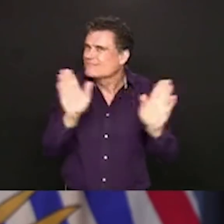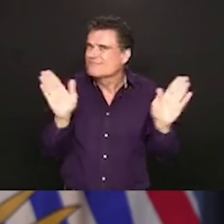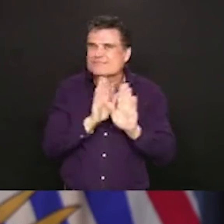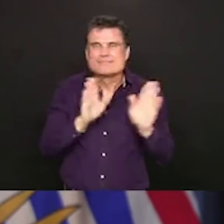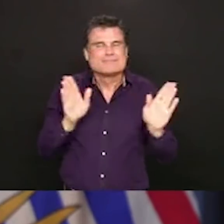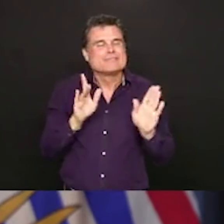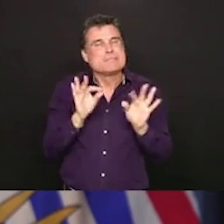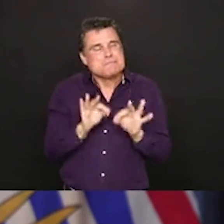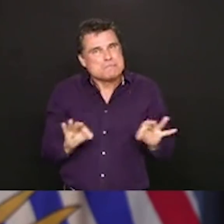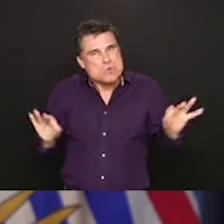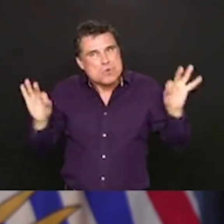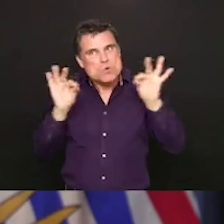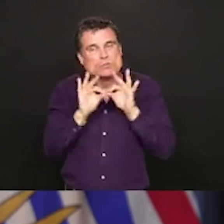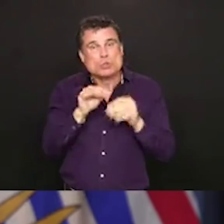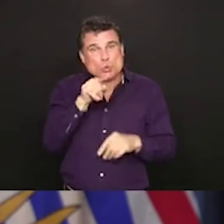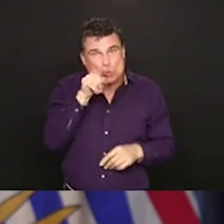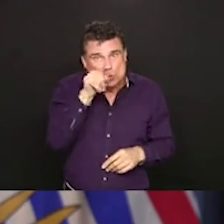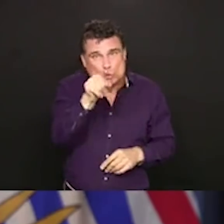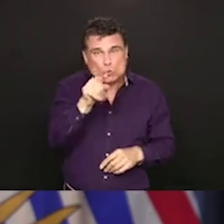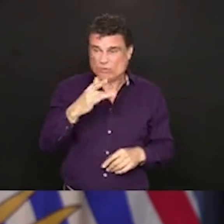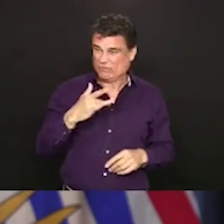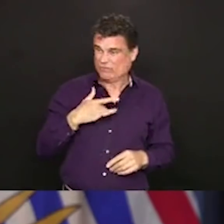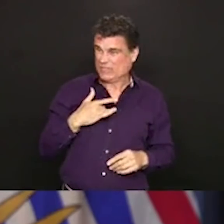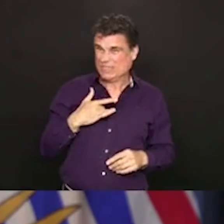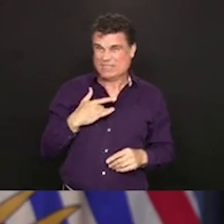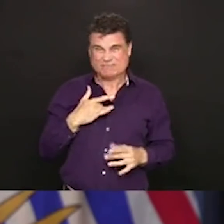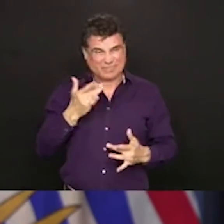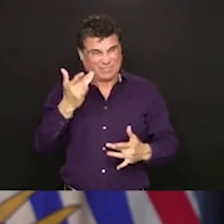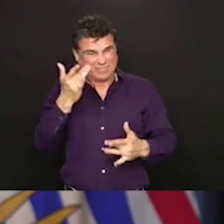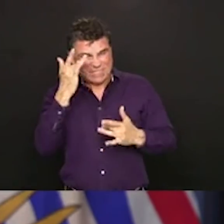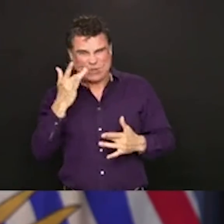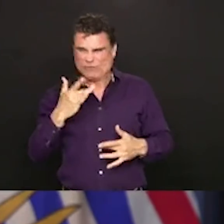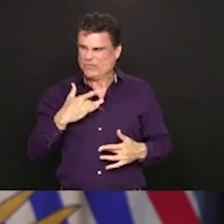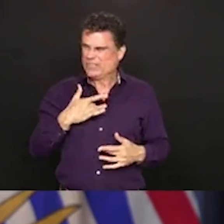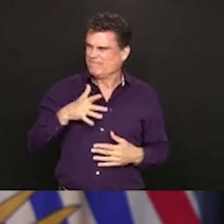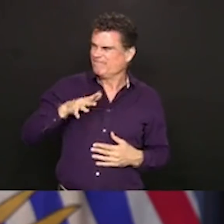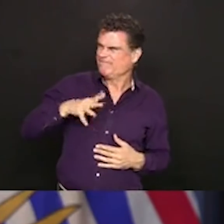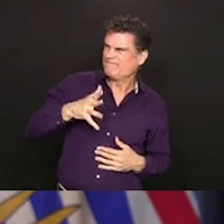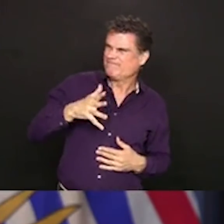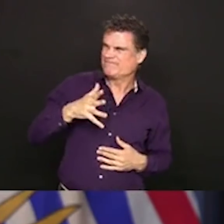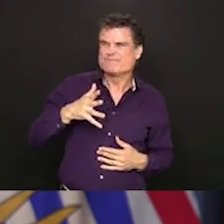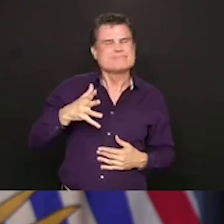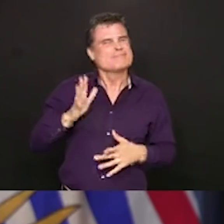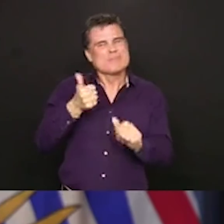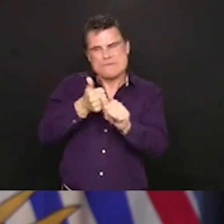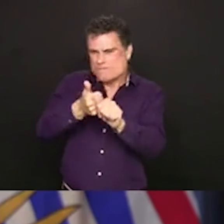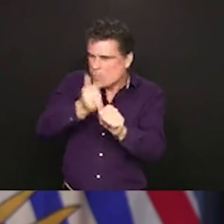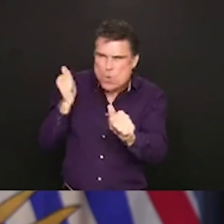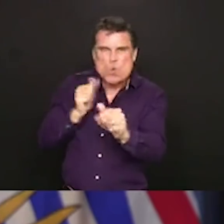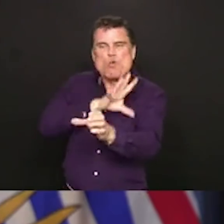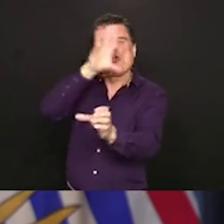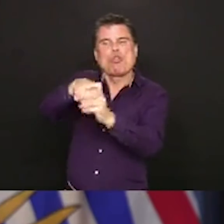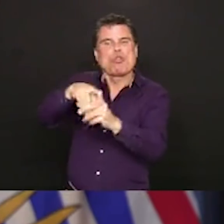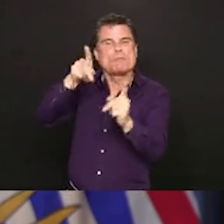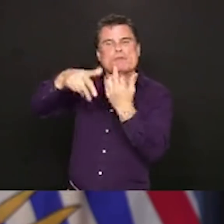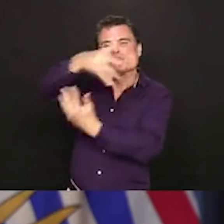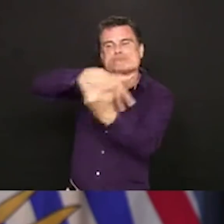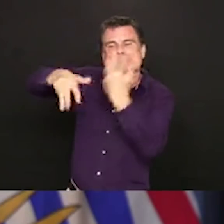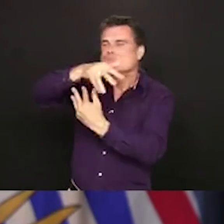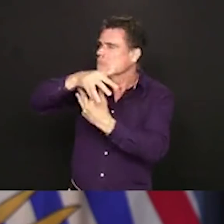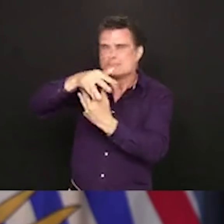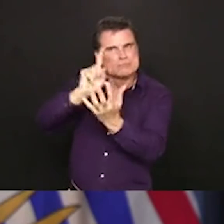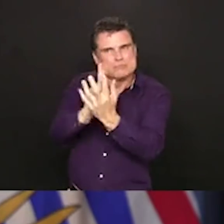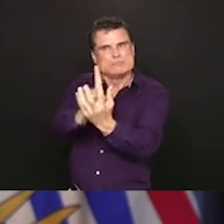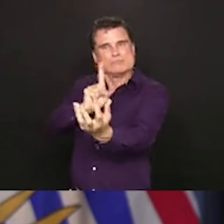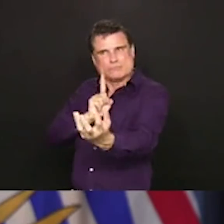ourselves and in those we are working with. If you have a respiratory illness, stay home. If you have a cough, if you